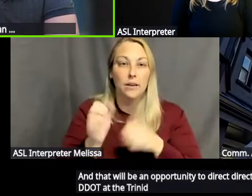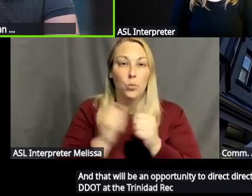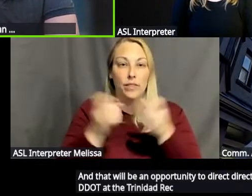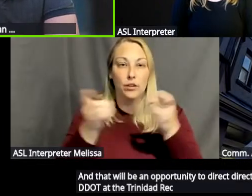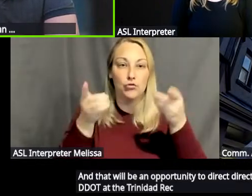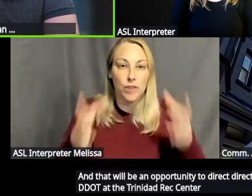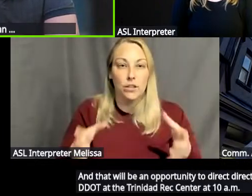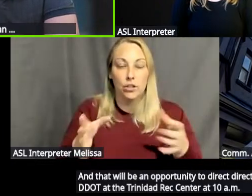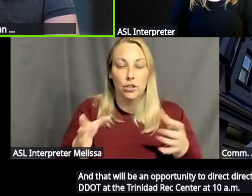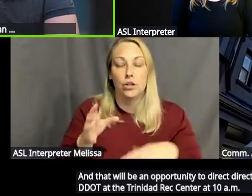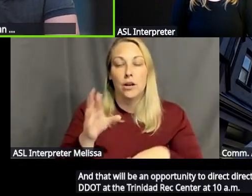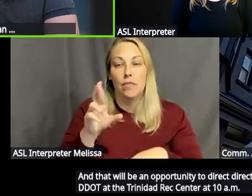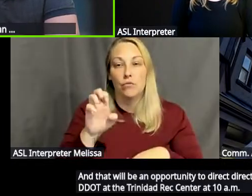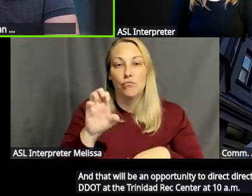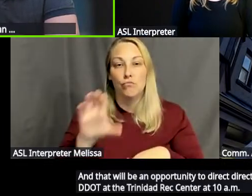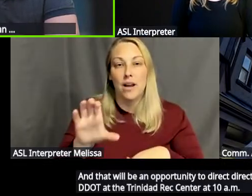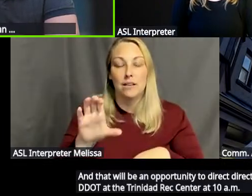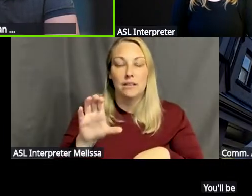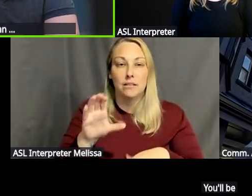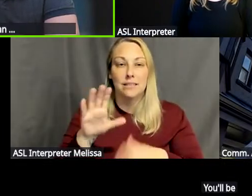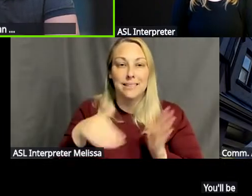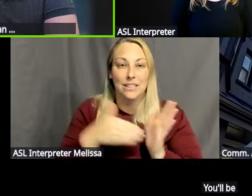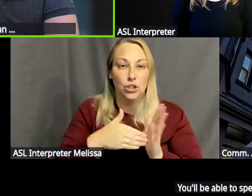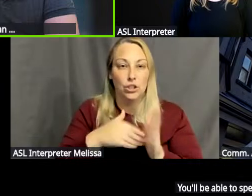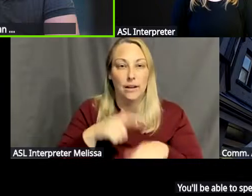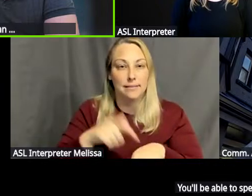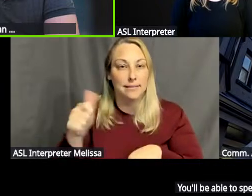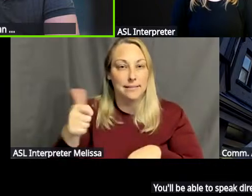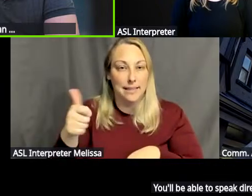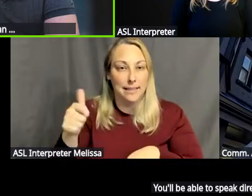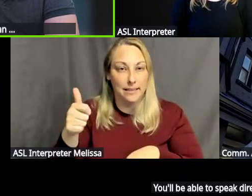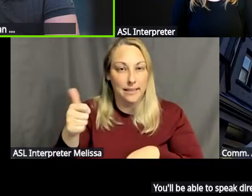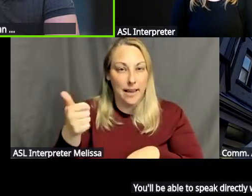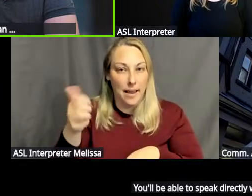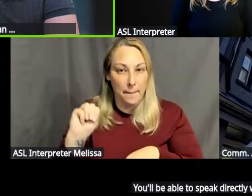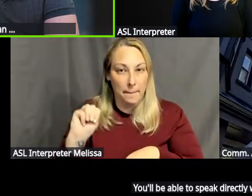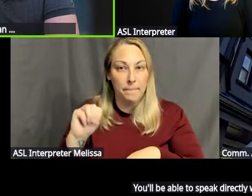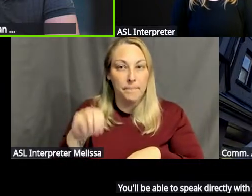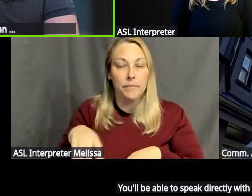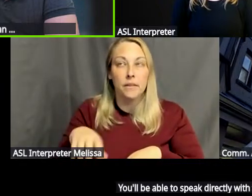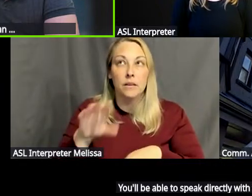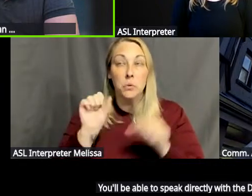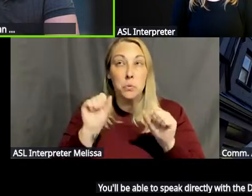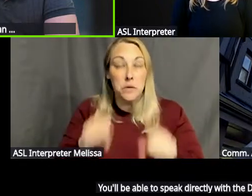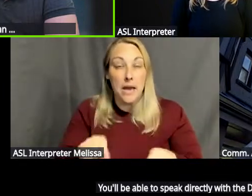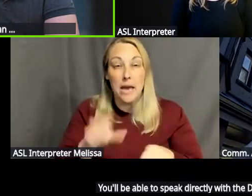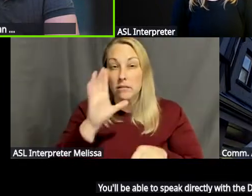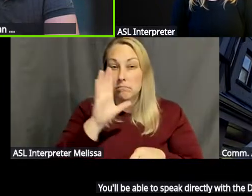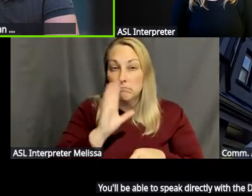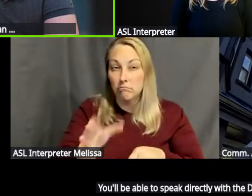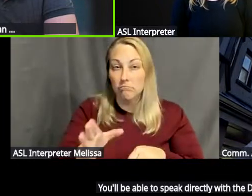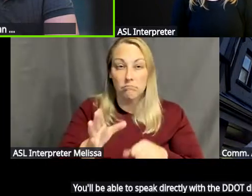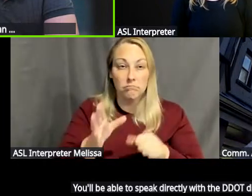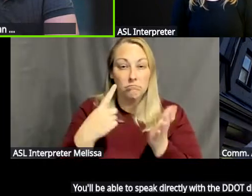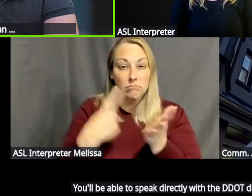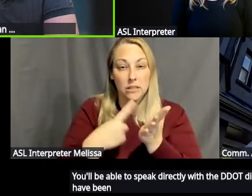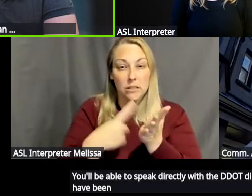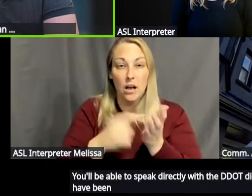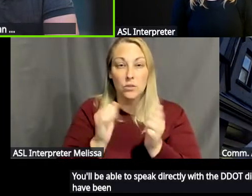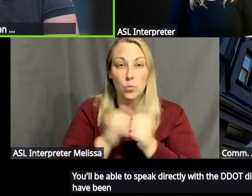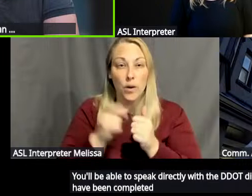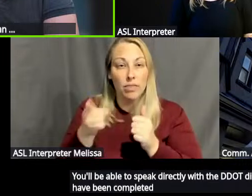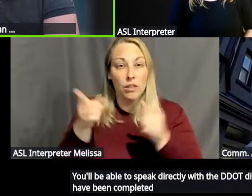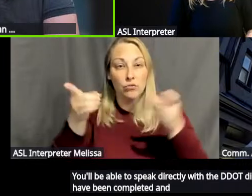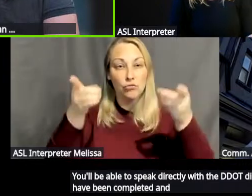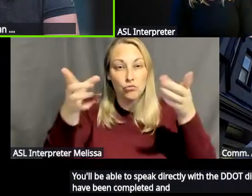a.m. You'll be able to speak directly with the DDOT director regarding projects that have been completed and